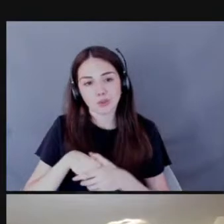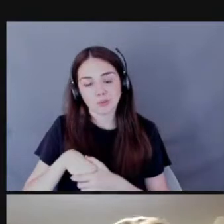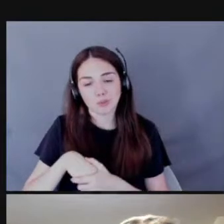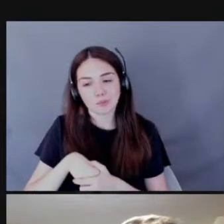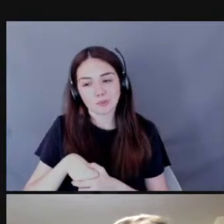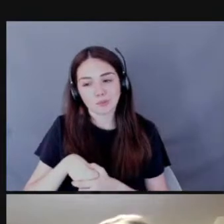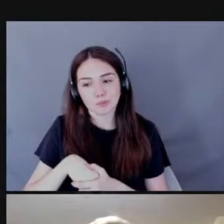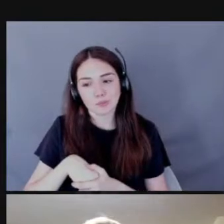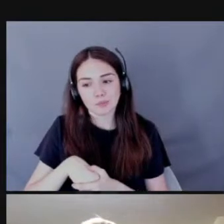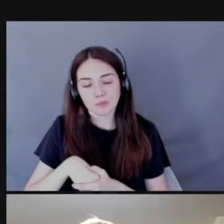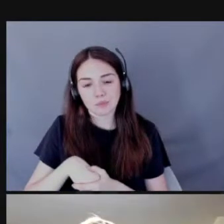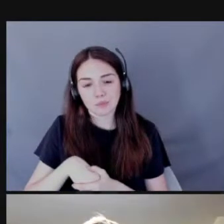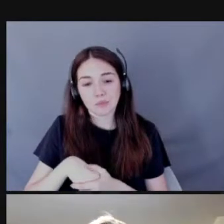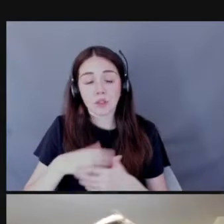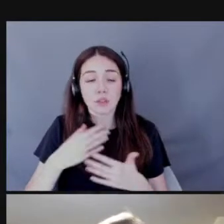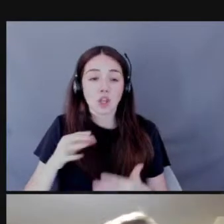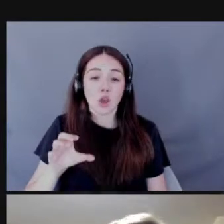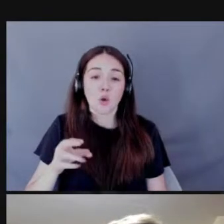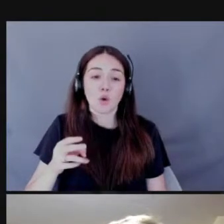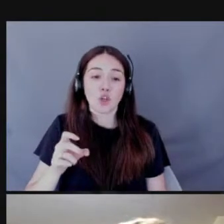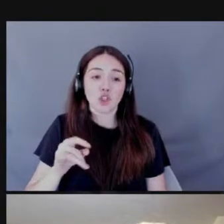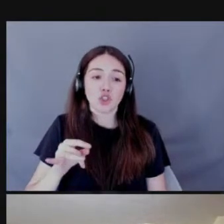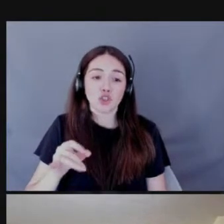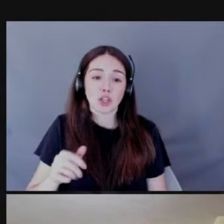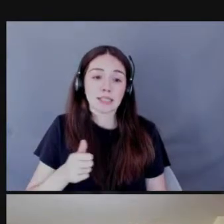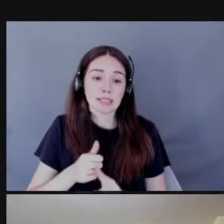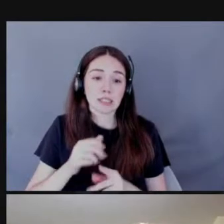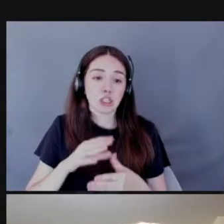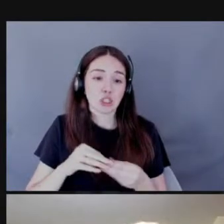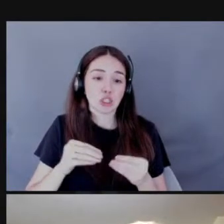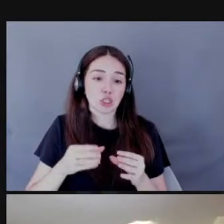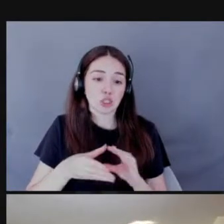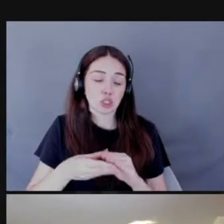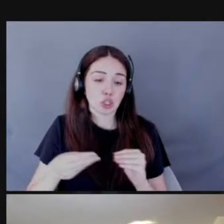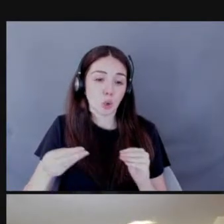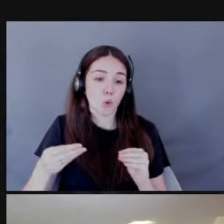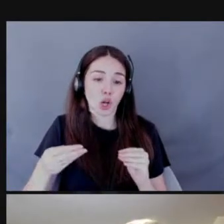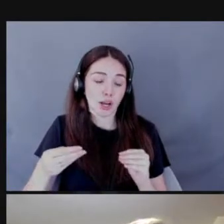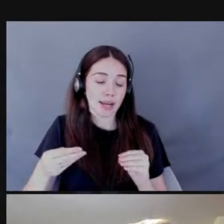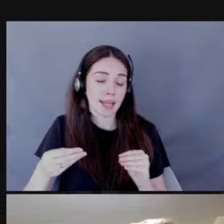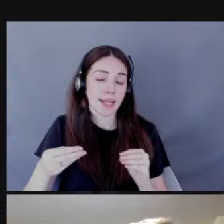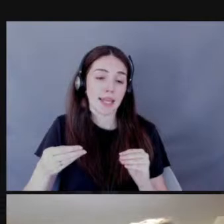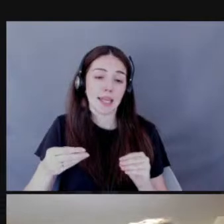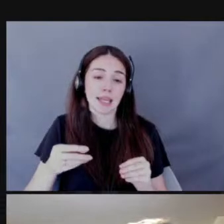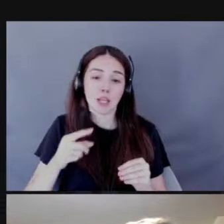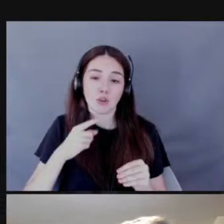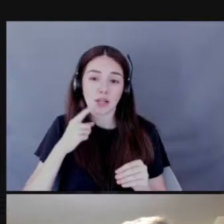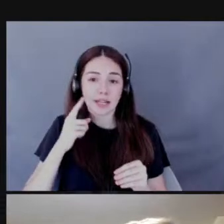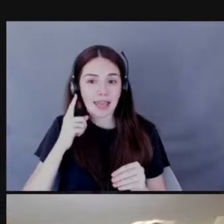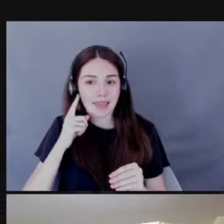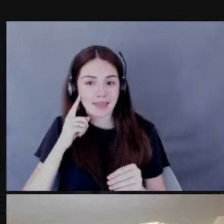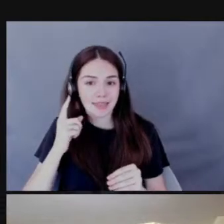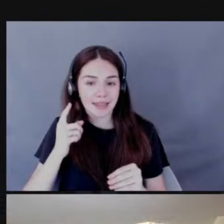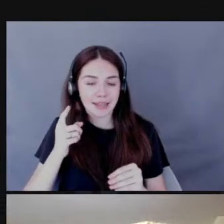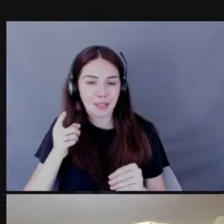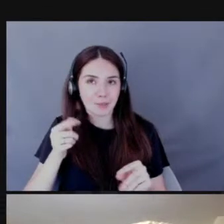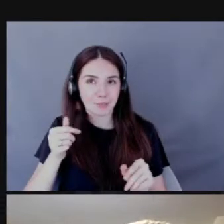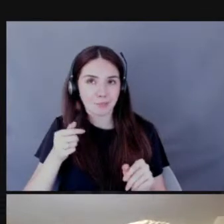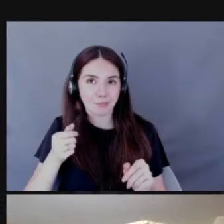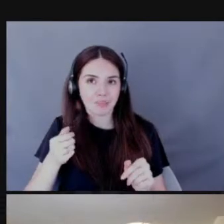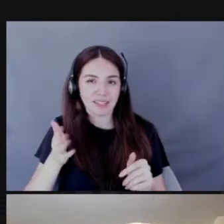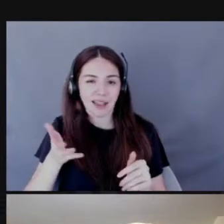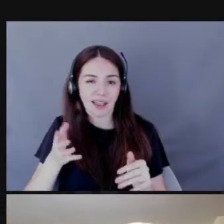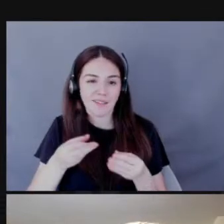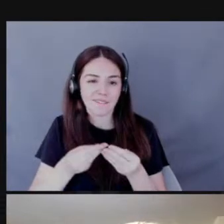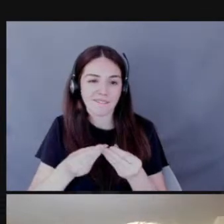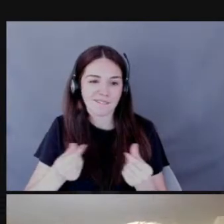So Chessie's story as a cryptozoological phenomenon just sort of, I think you could say, fizzles out by the mid to